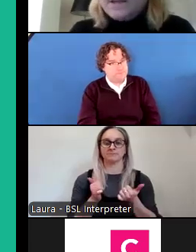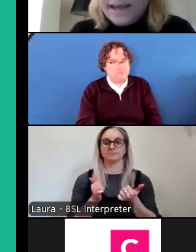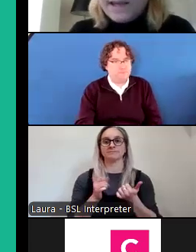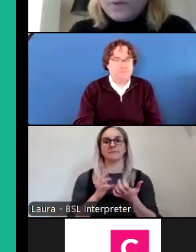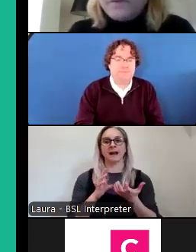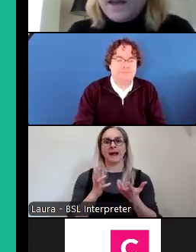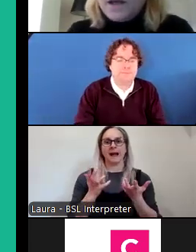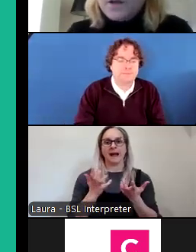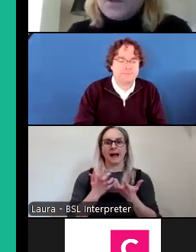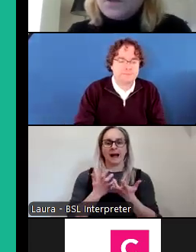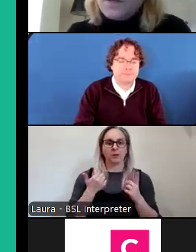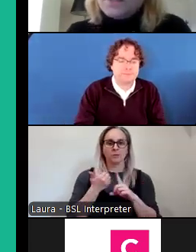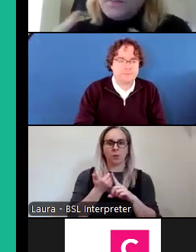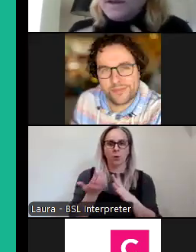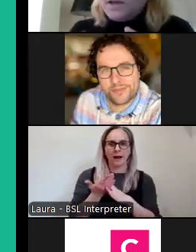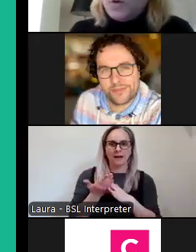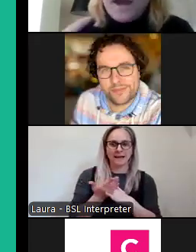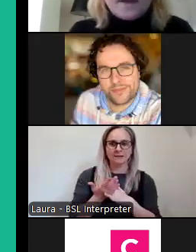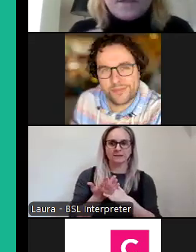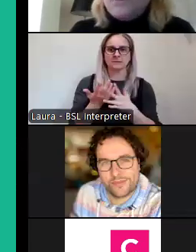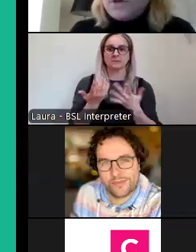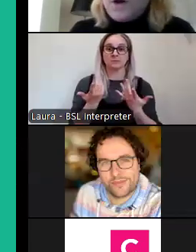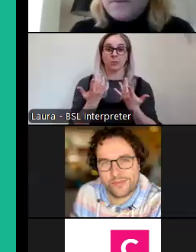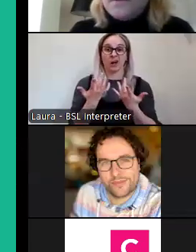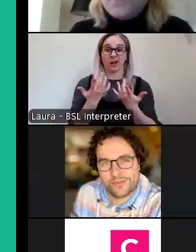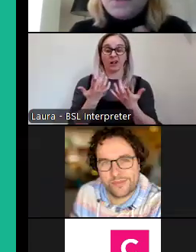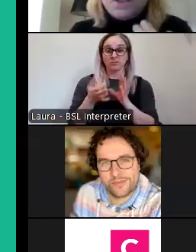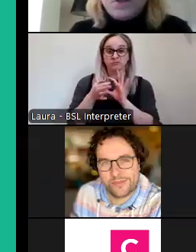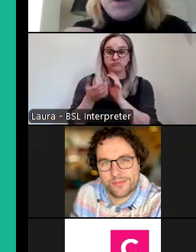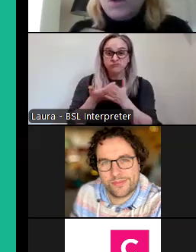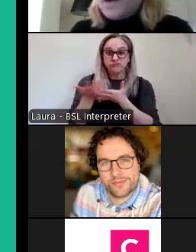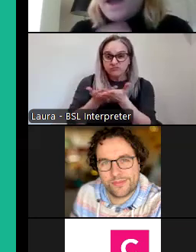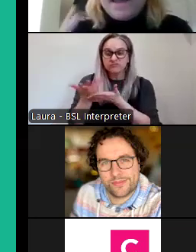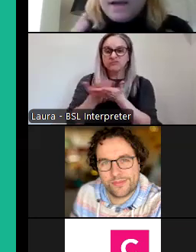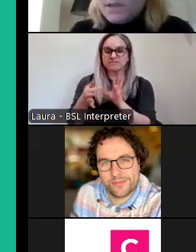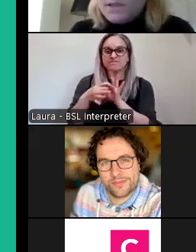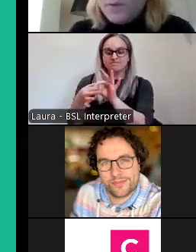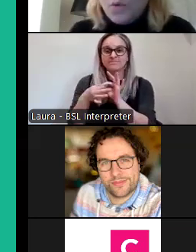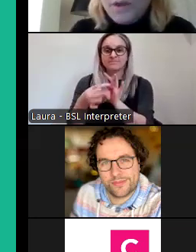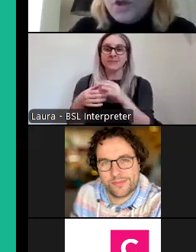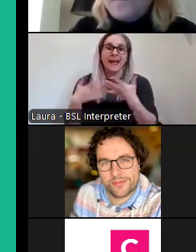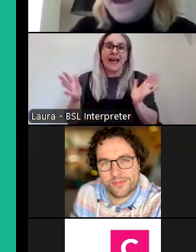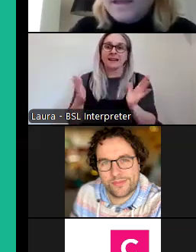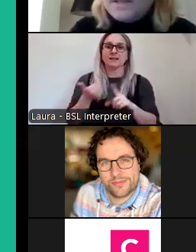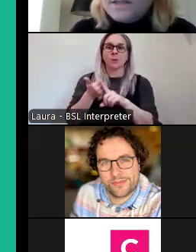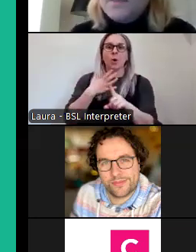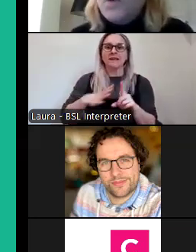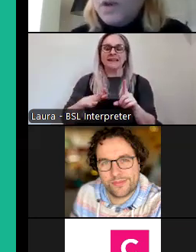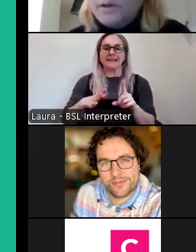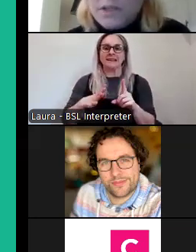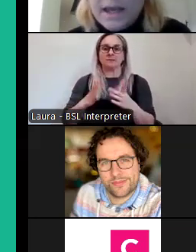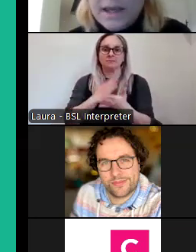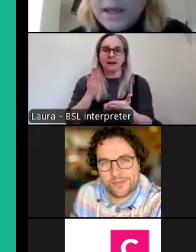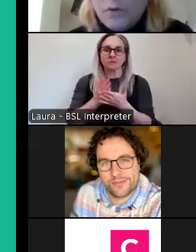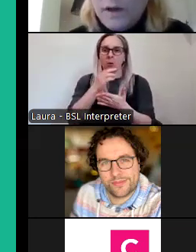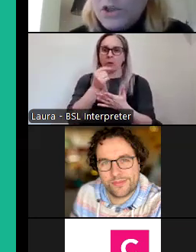will liaise with fellows, depending on access requirements, to look at any access support that you may need to support